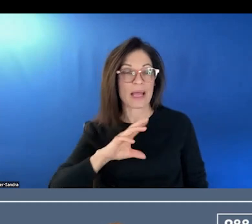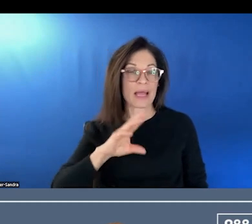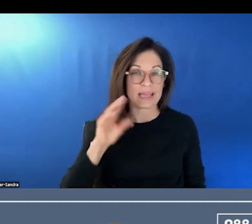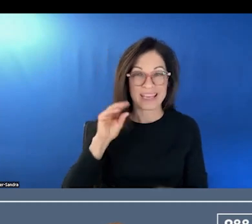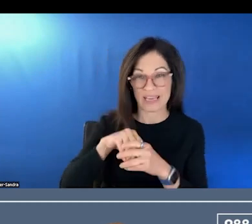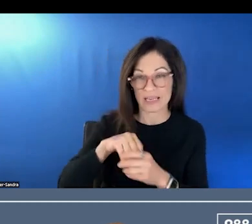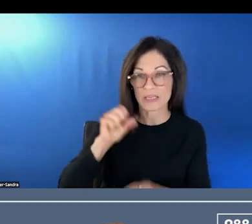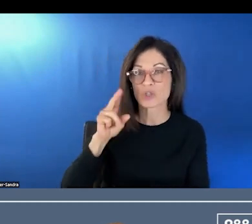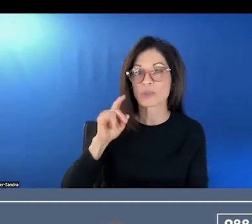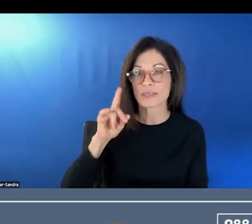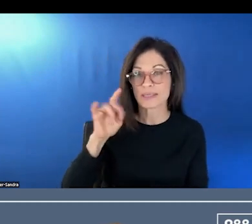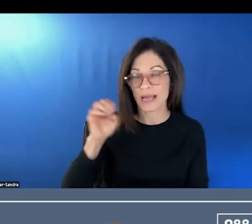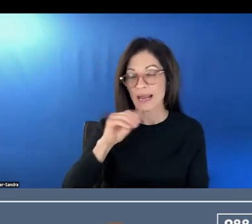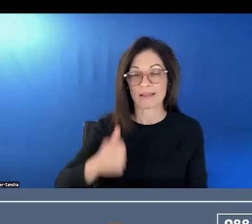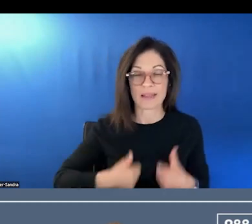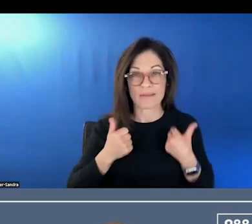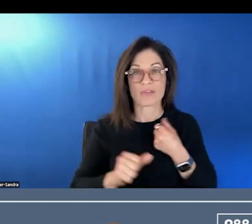suicide and life-threatening behavior,